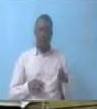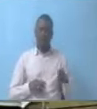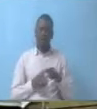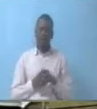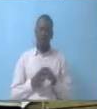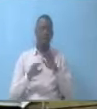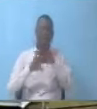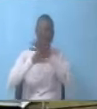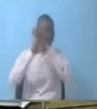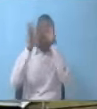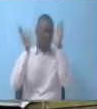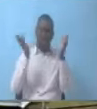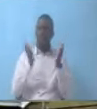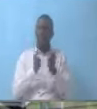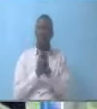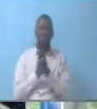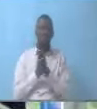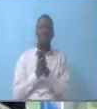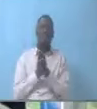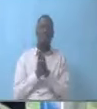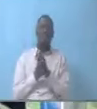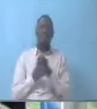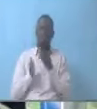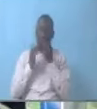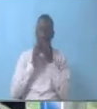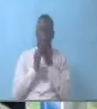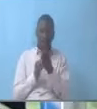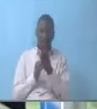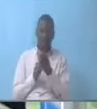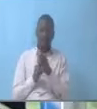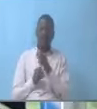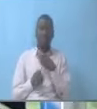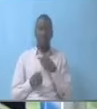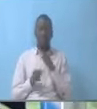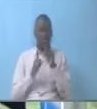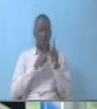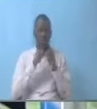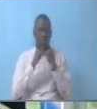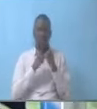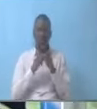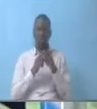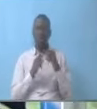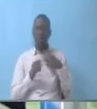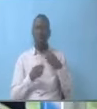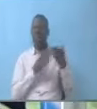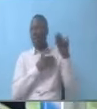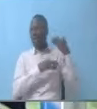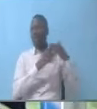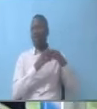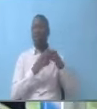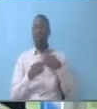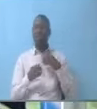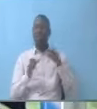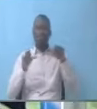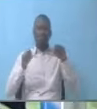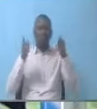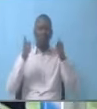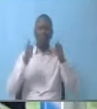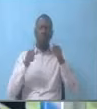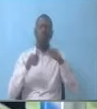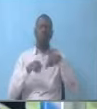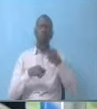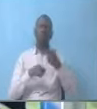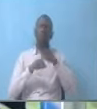All jurisprudence says that, well, we discussed Anis Minik yesterday, the beginning of all